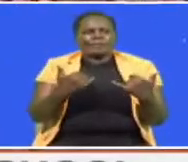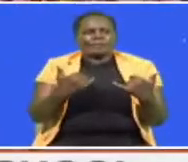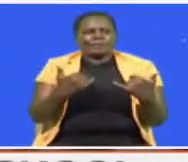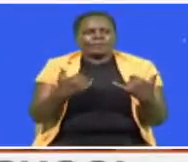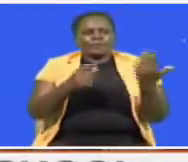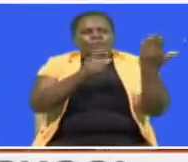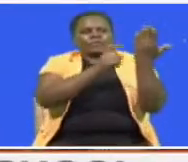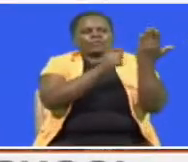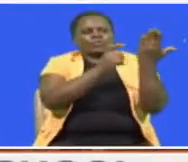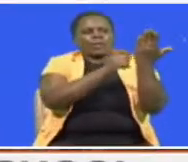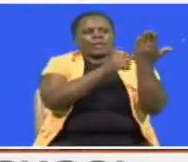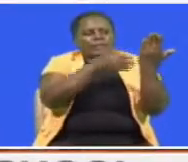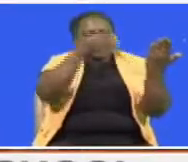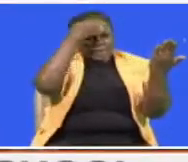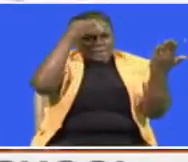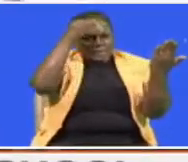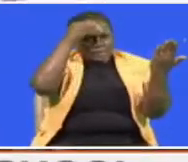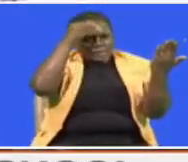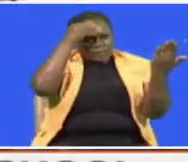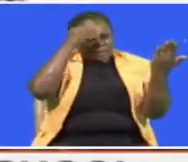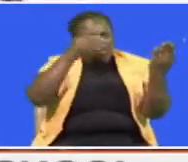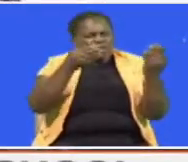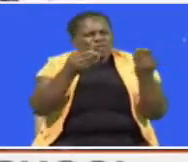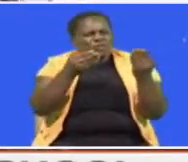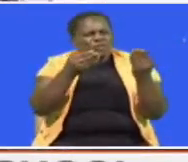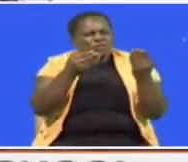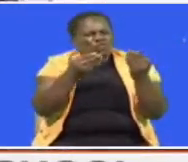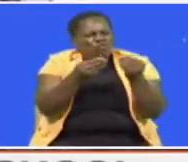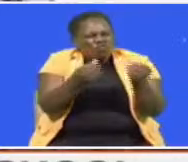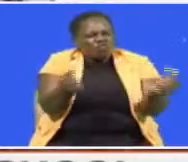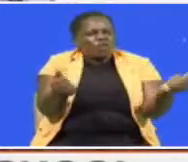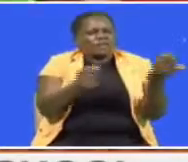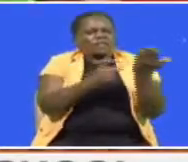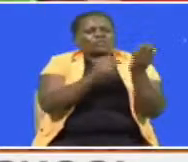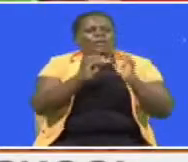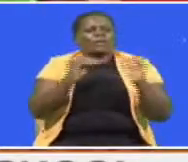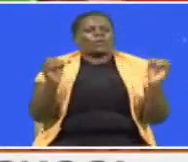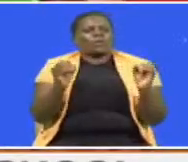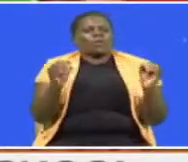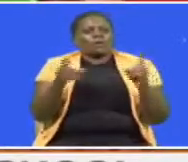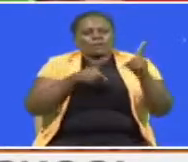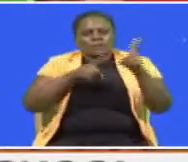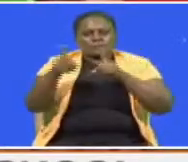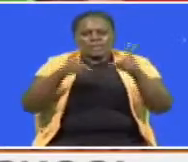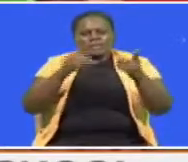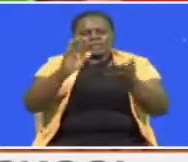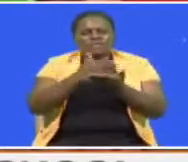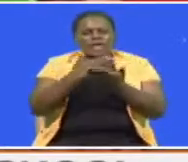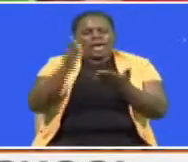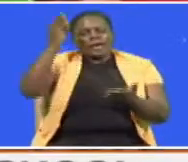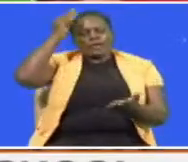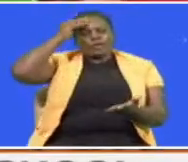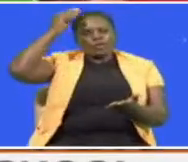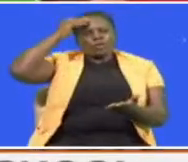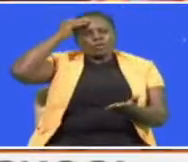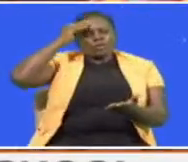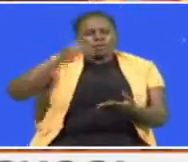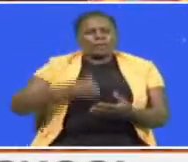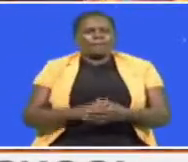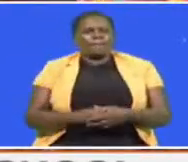undertaking Swahili classes. Though not fluent in Swahili, hers is a journey of sharing knowledge.